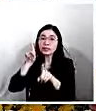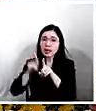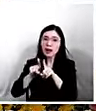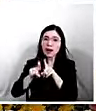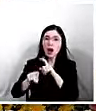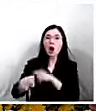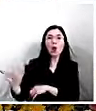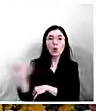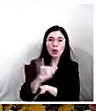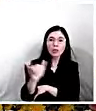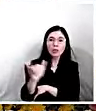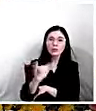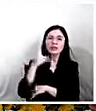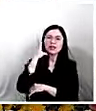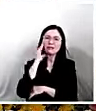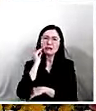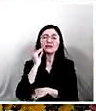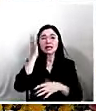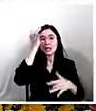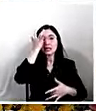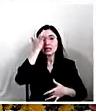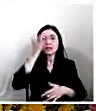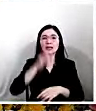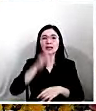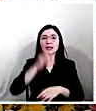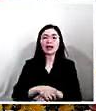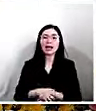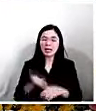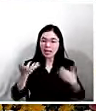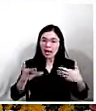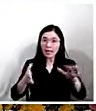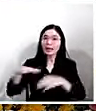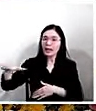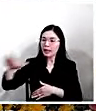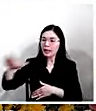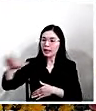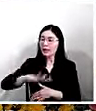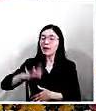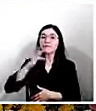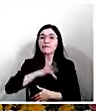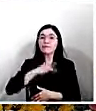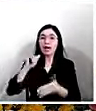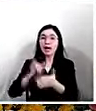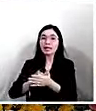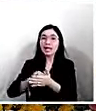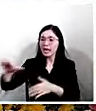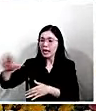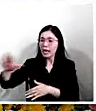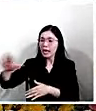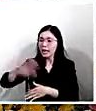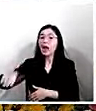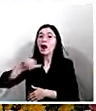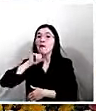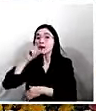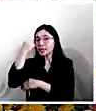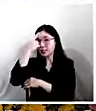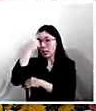same sickness. Let them feel that they are not alone. Let them feel